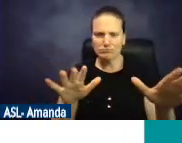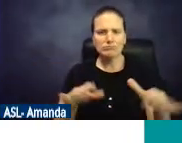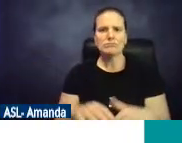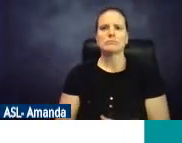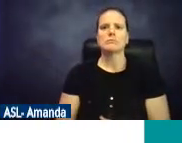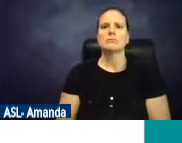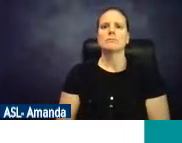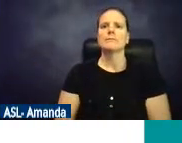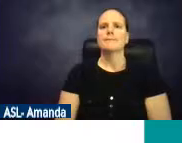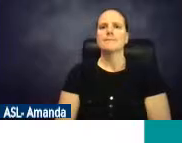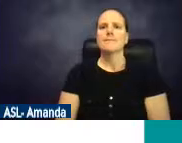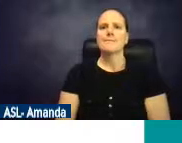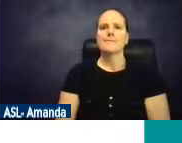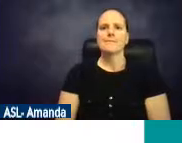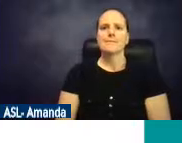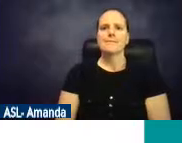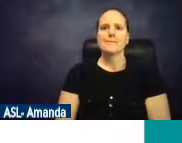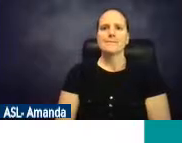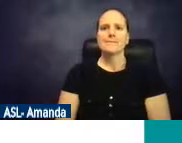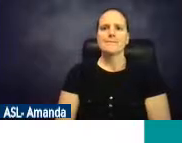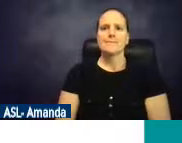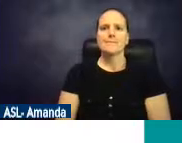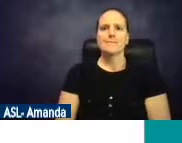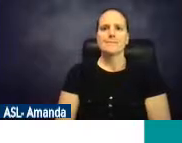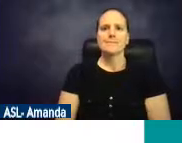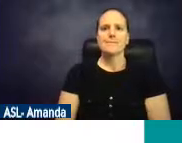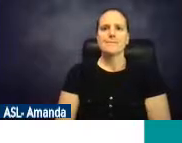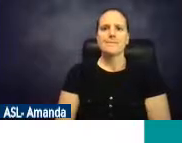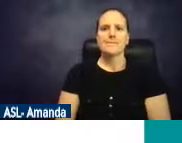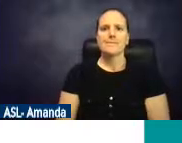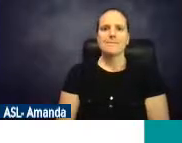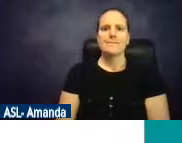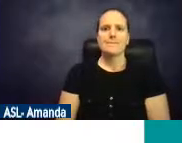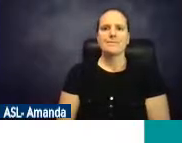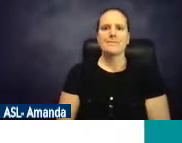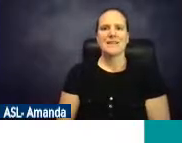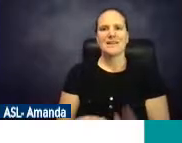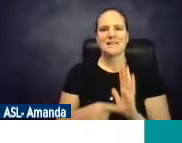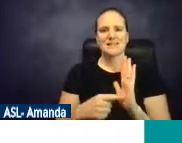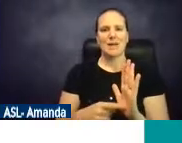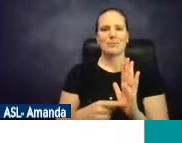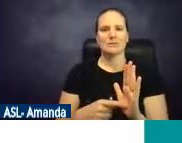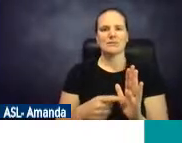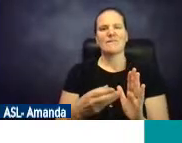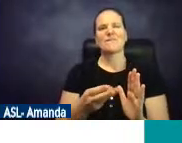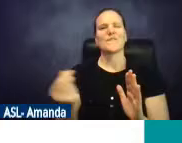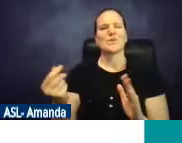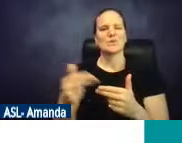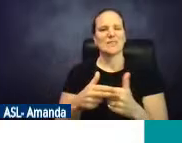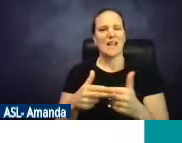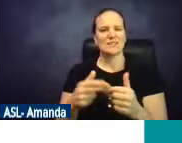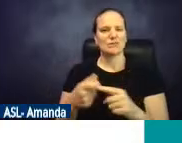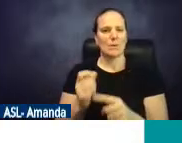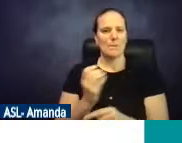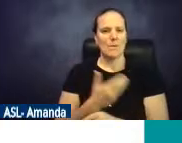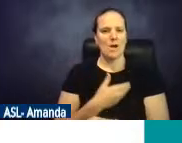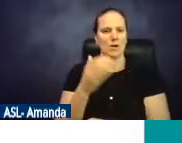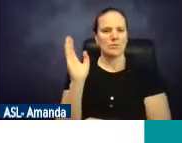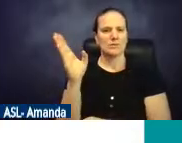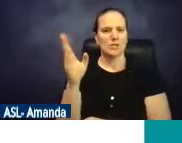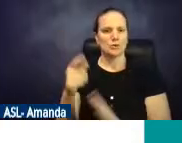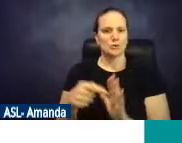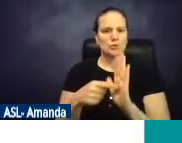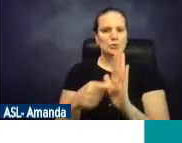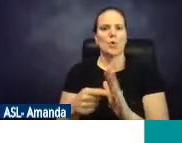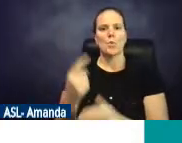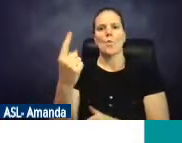The examples that we have in front of us, and I have a few of the slides from our presentations, they all show a single level